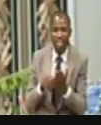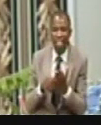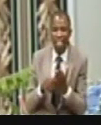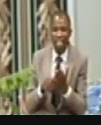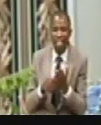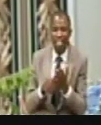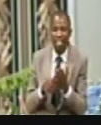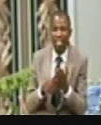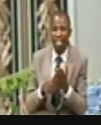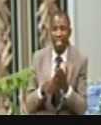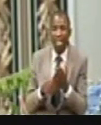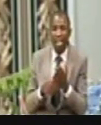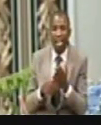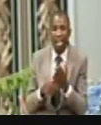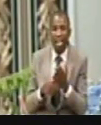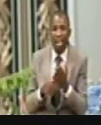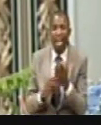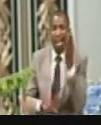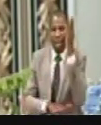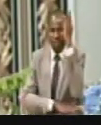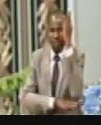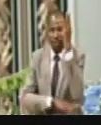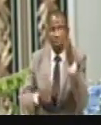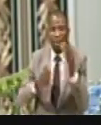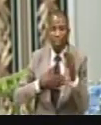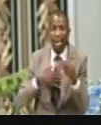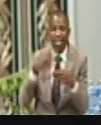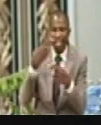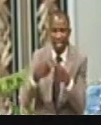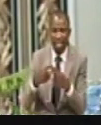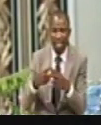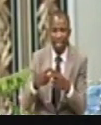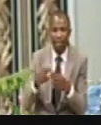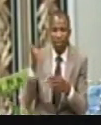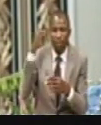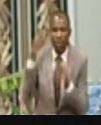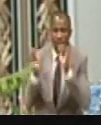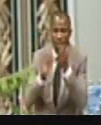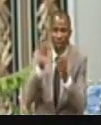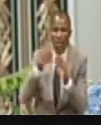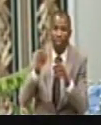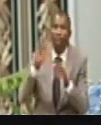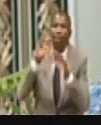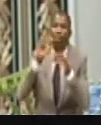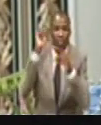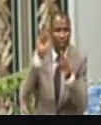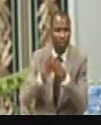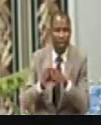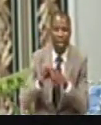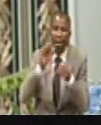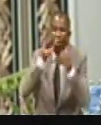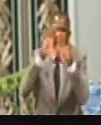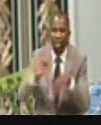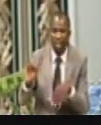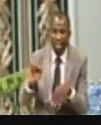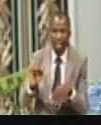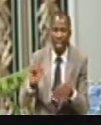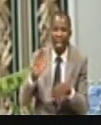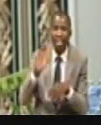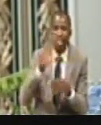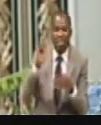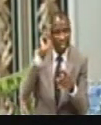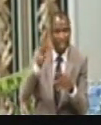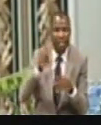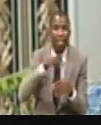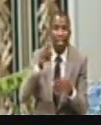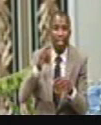I expected from God. And then this afternoon, my name was turned to Brother Blessing. My lecturer that handles my